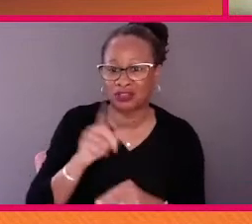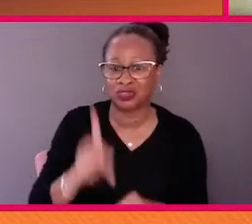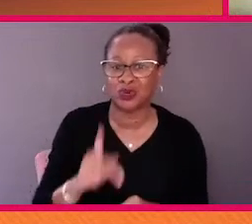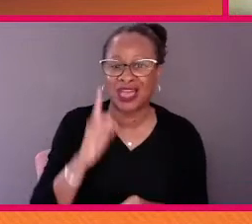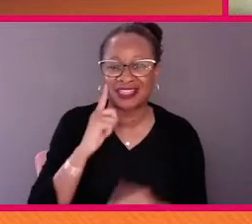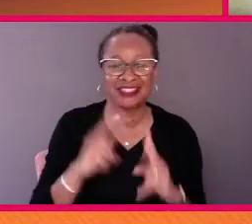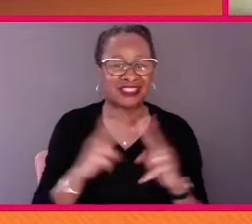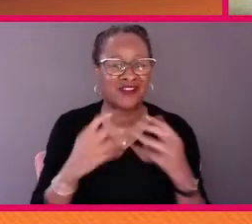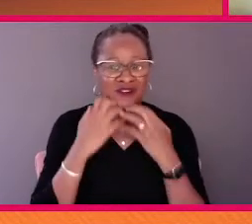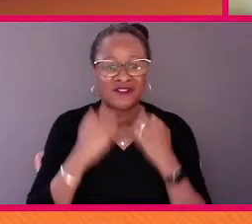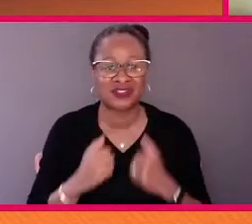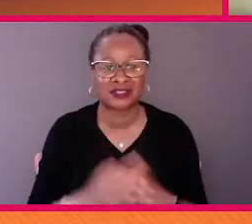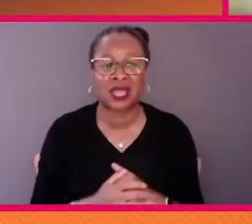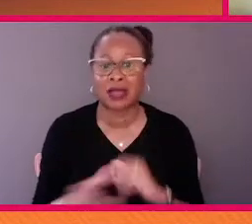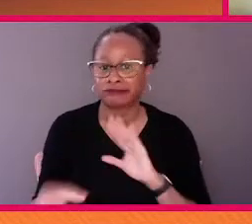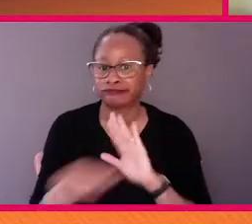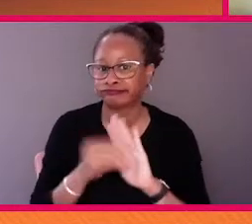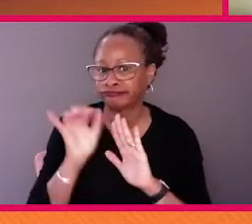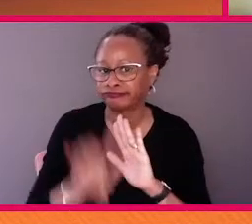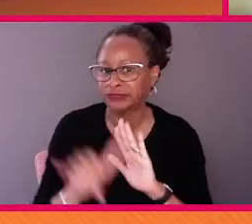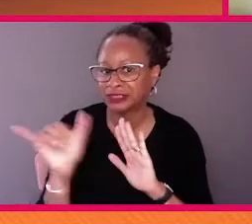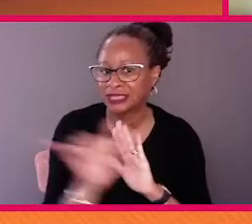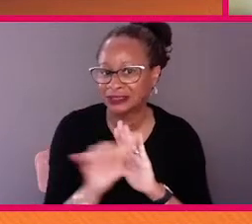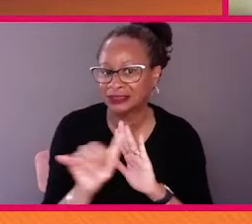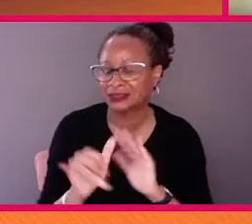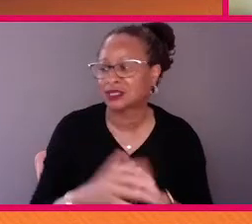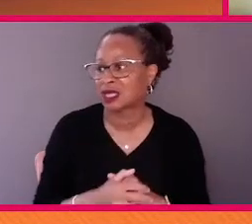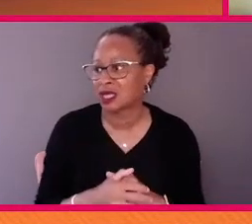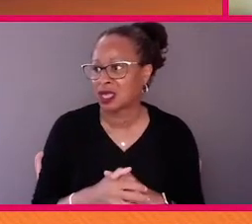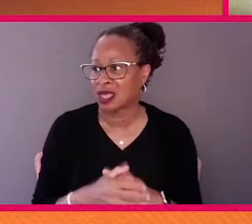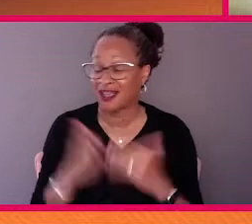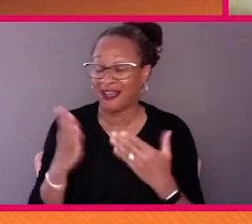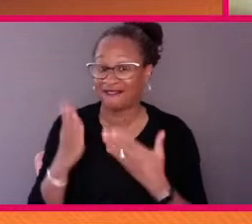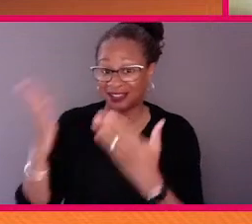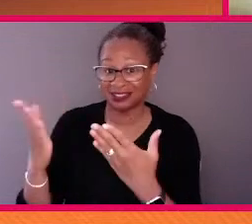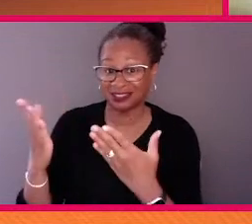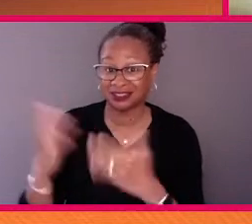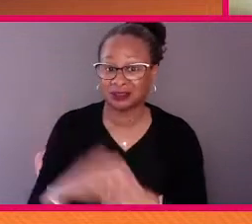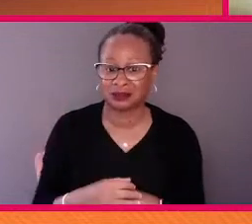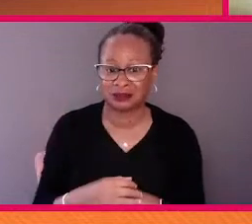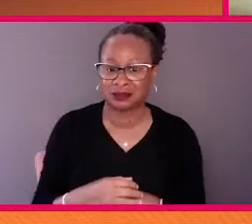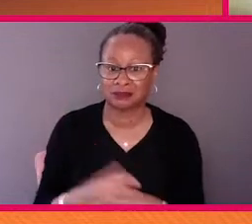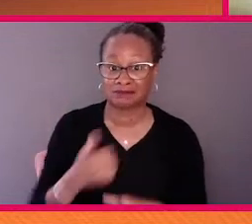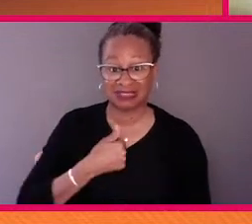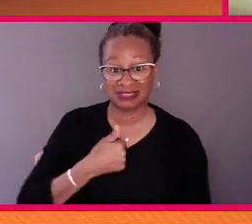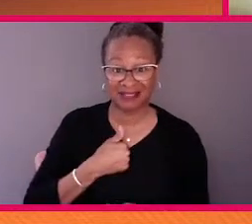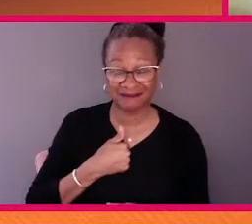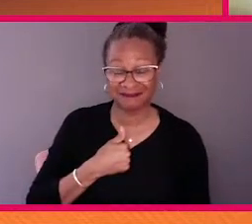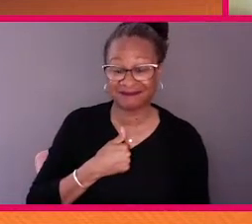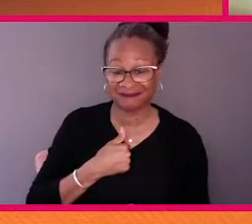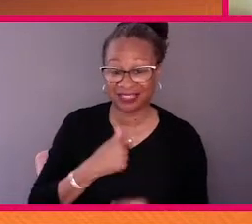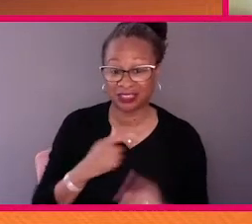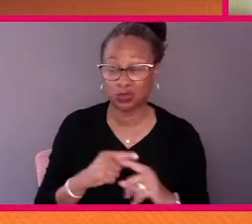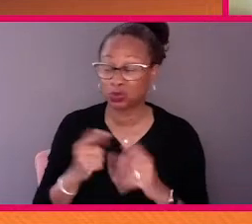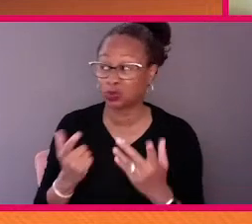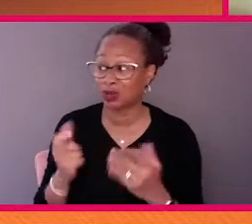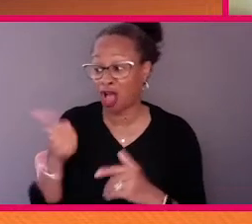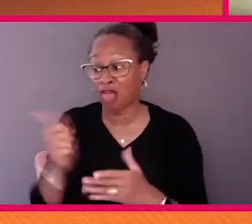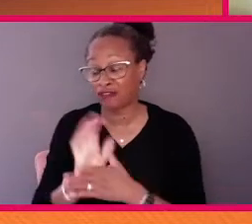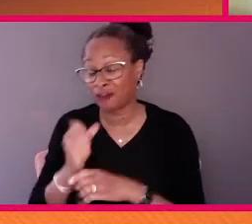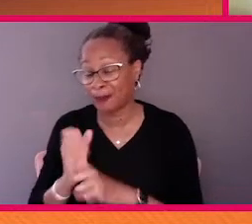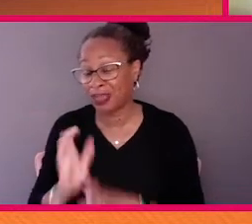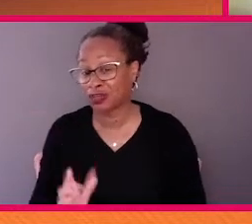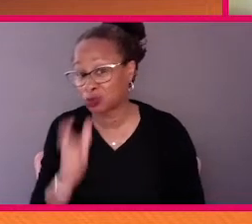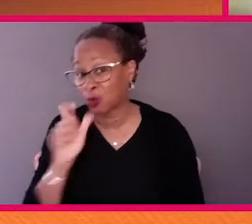So I echo that. And then in terms of advice I would give to myself and would give to aspiring filmmakers, I think